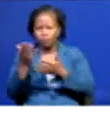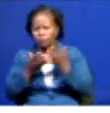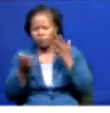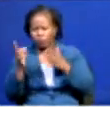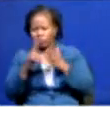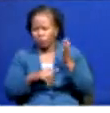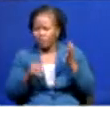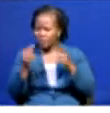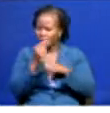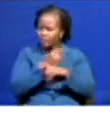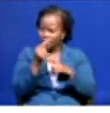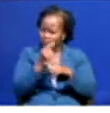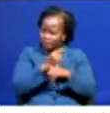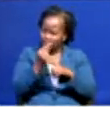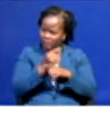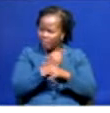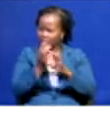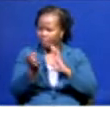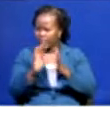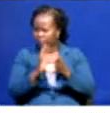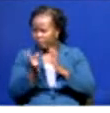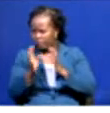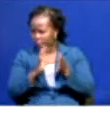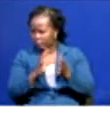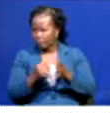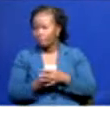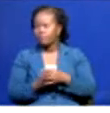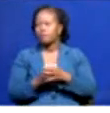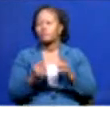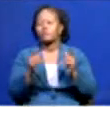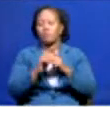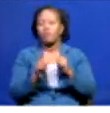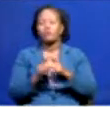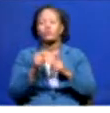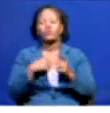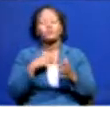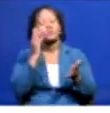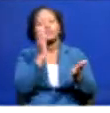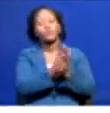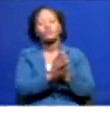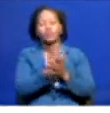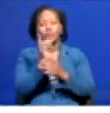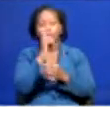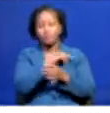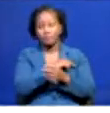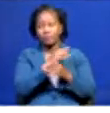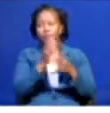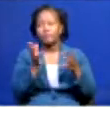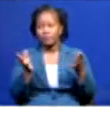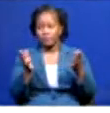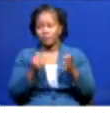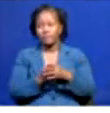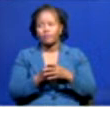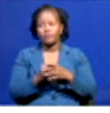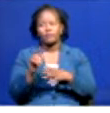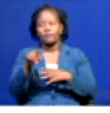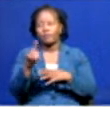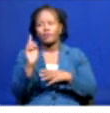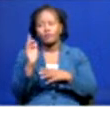this college looked like. And I can confirm that it was